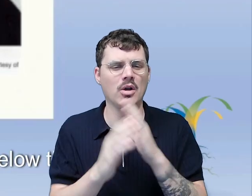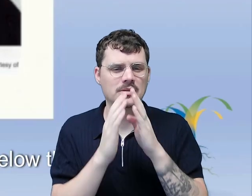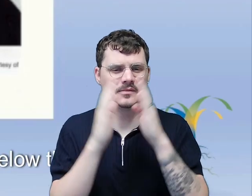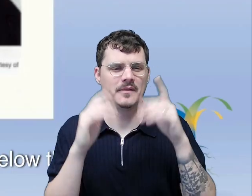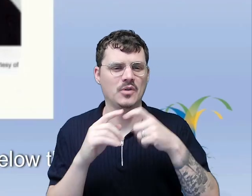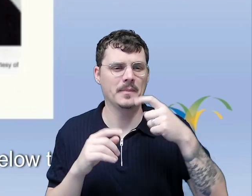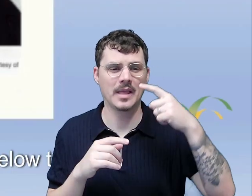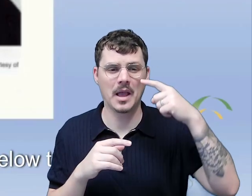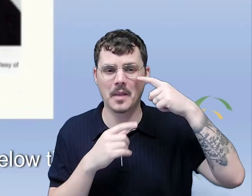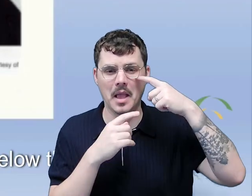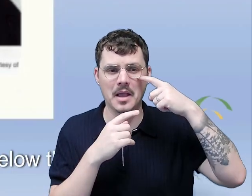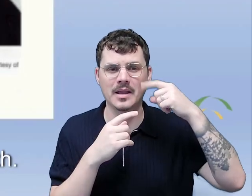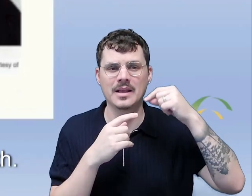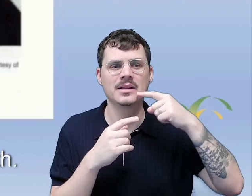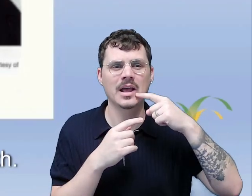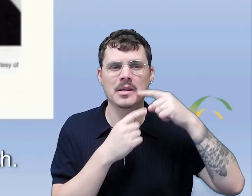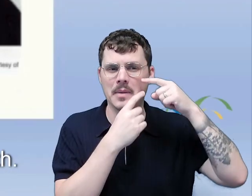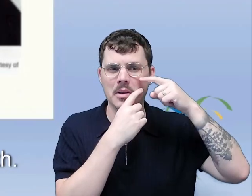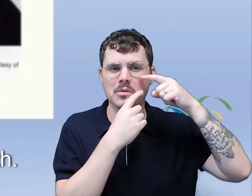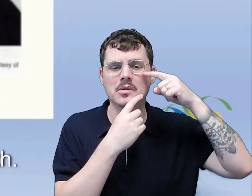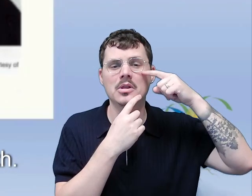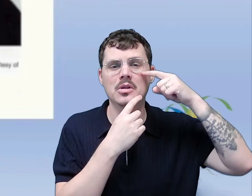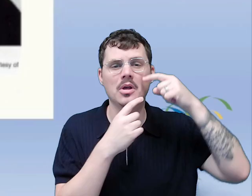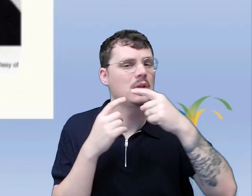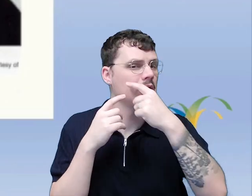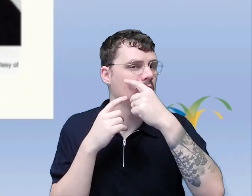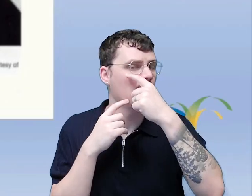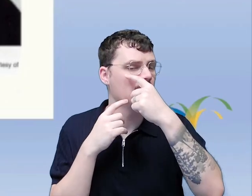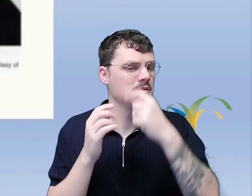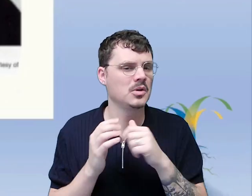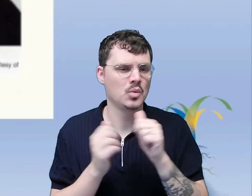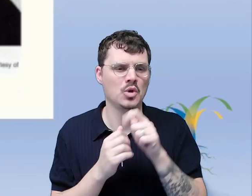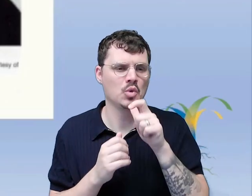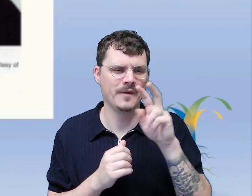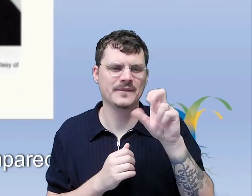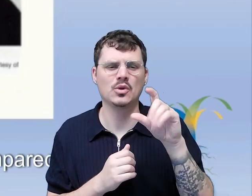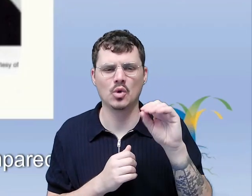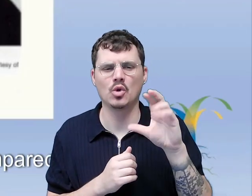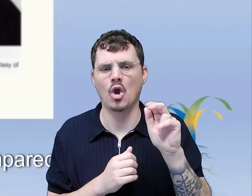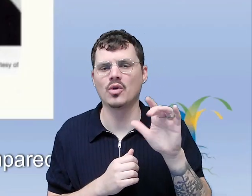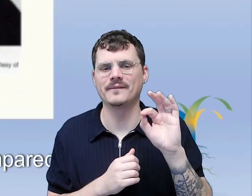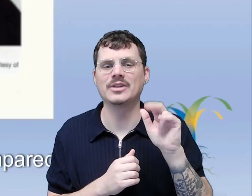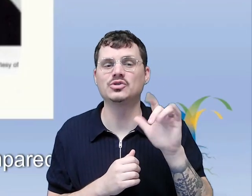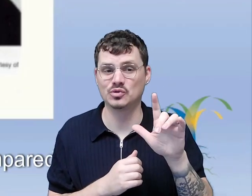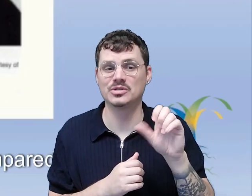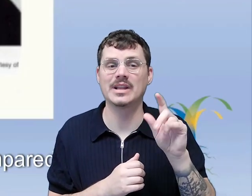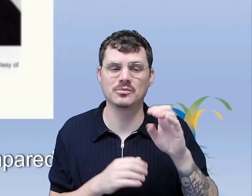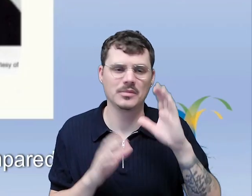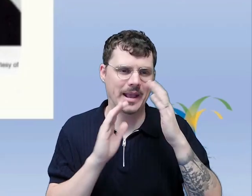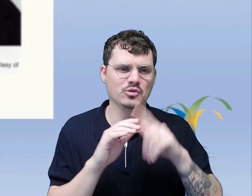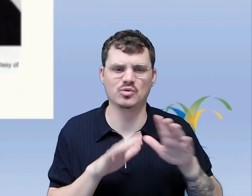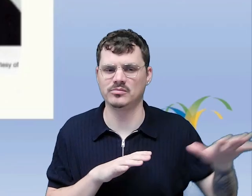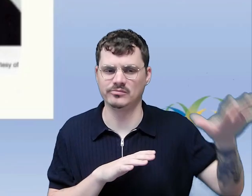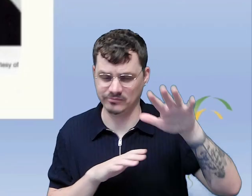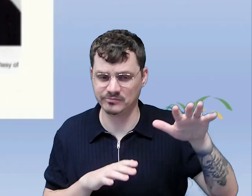distance between the space below the eyes and the side of the mouth, it's longer in people with velocardiofacial syndrome as compared